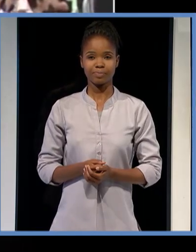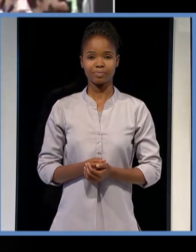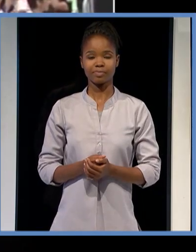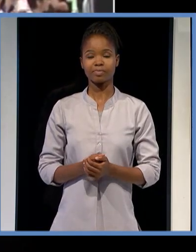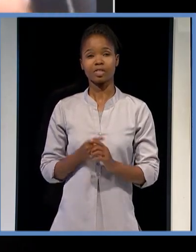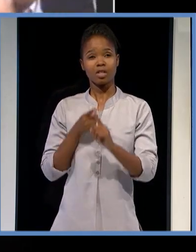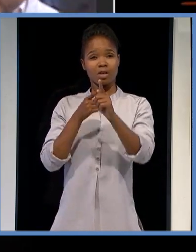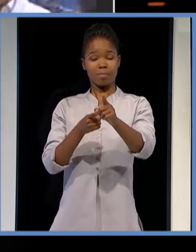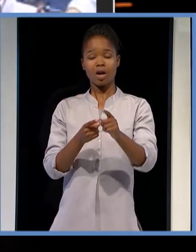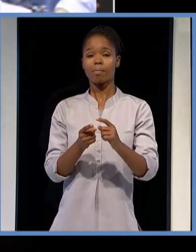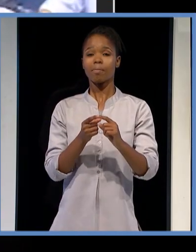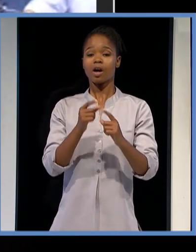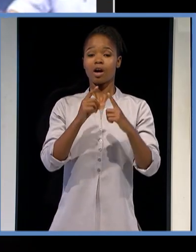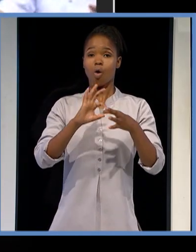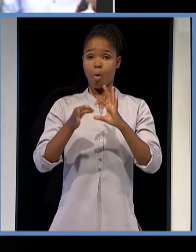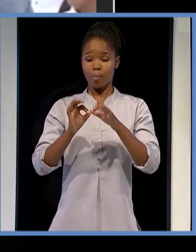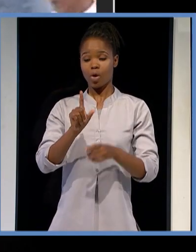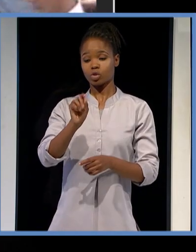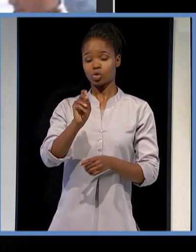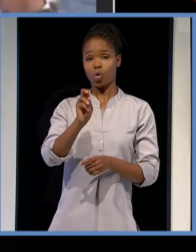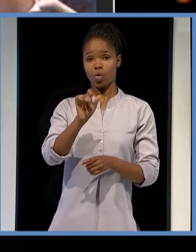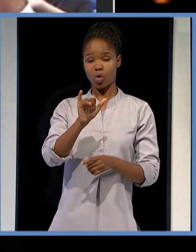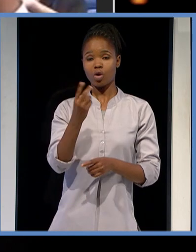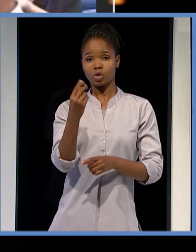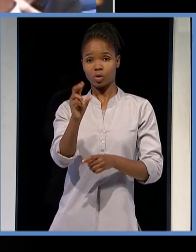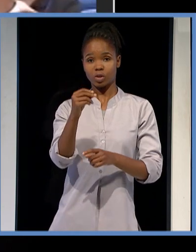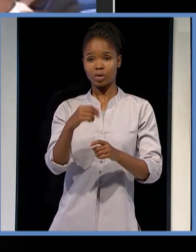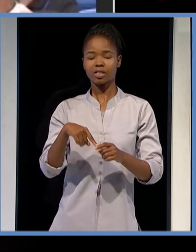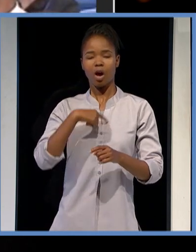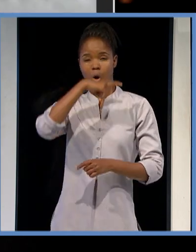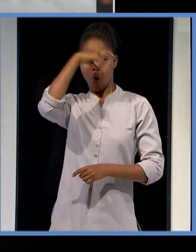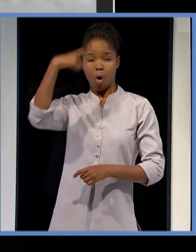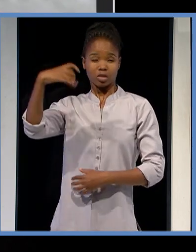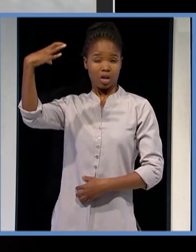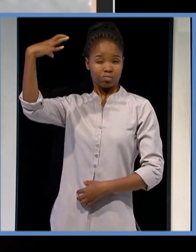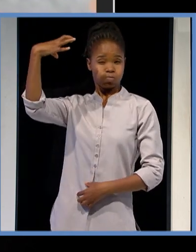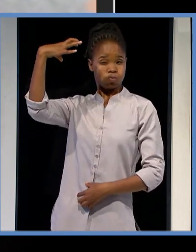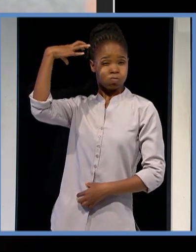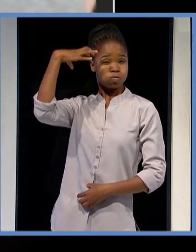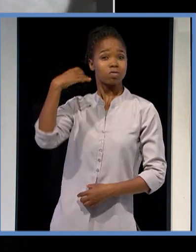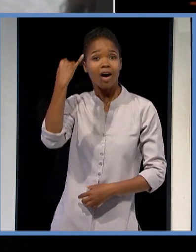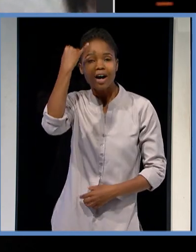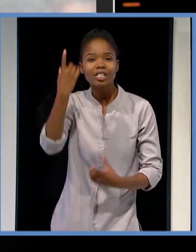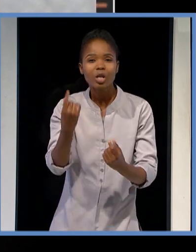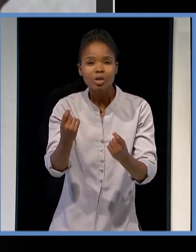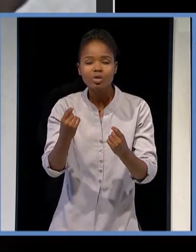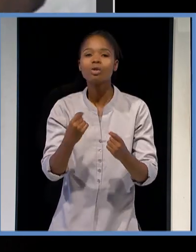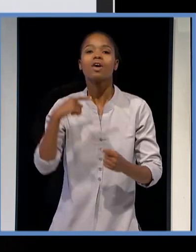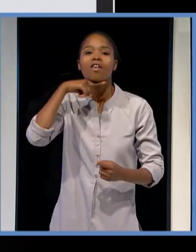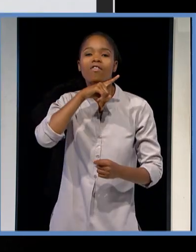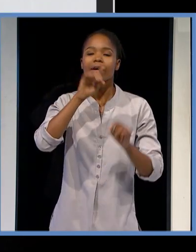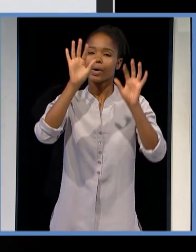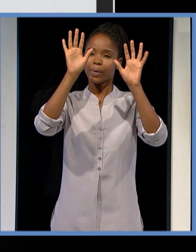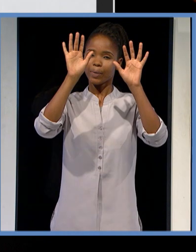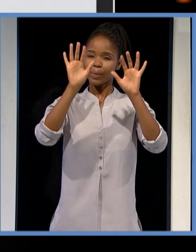Tokyo 2020 organizers sprinkled artificial snow on spectators at its test events in a bid to keep visitors